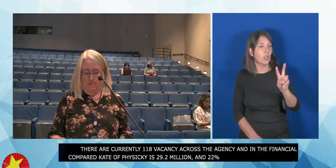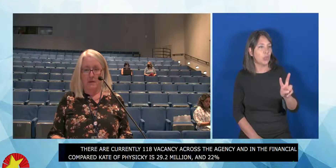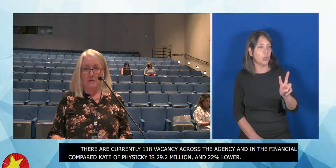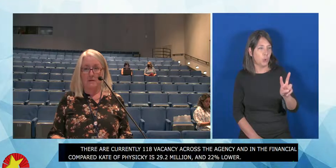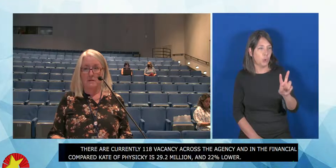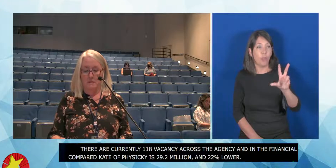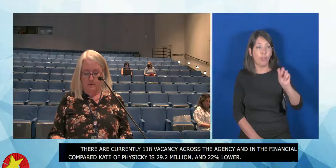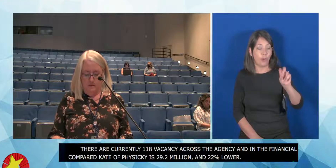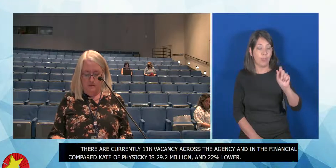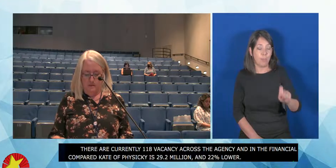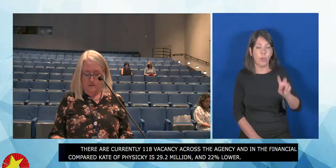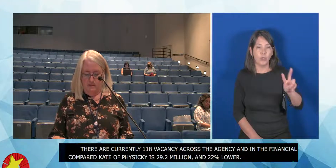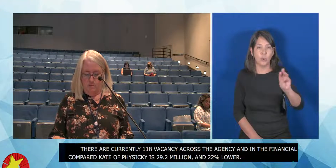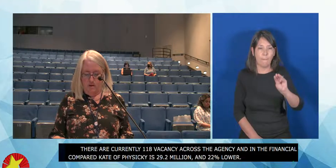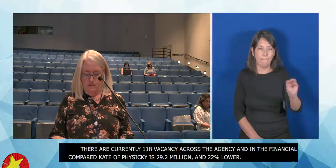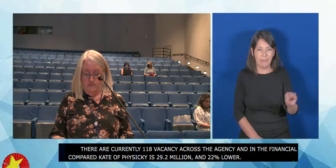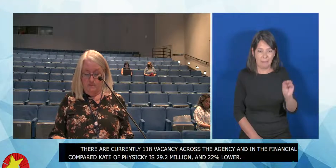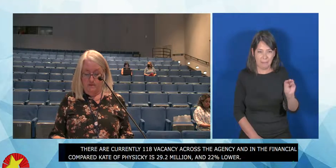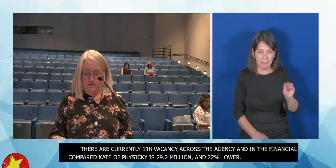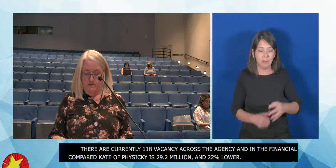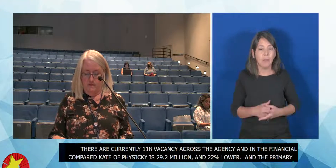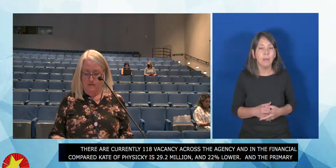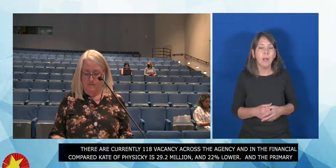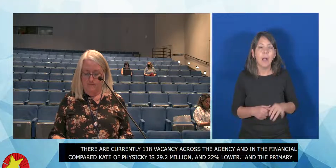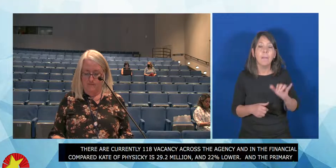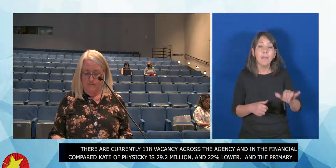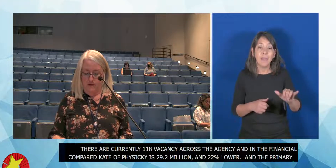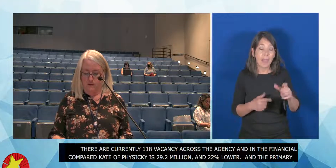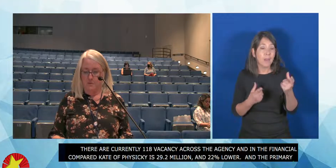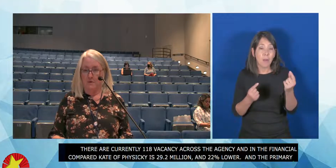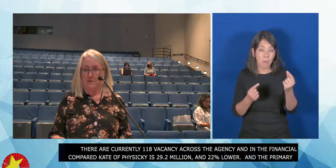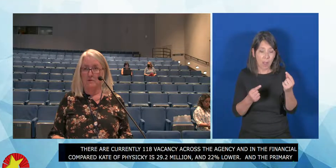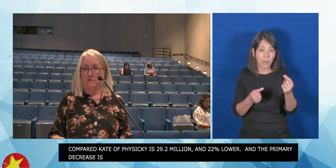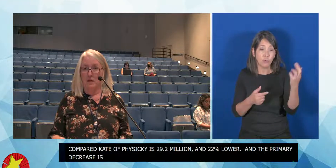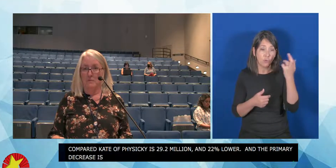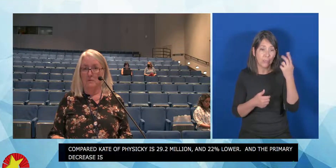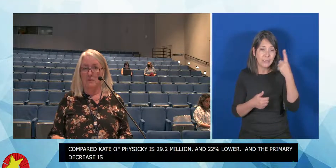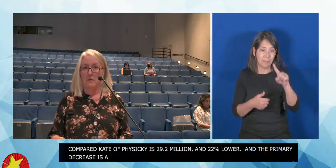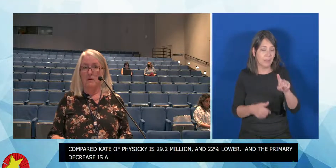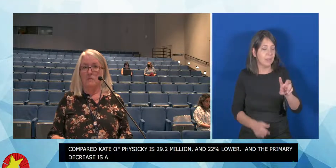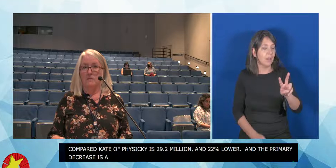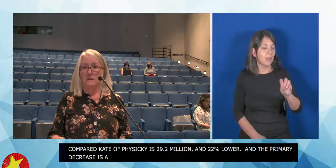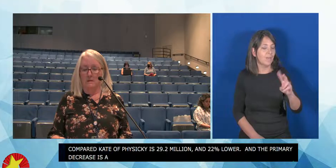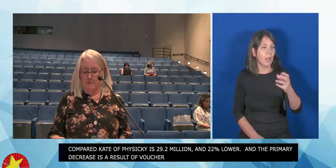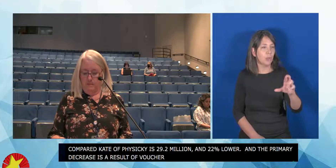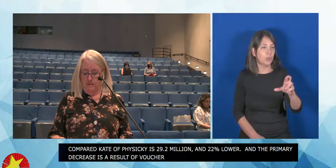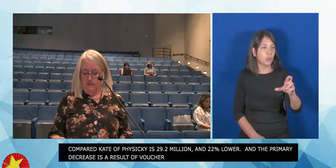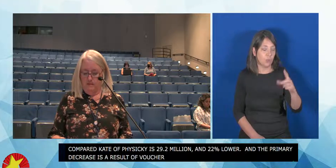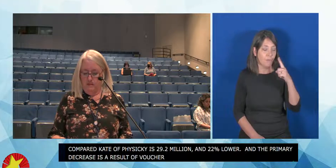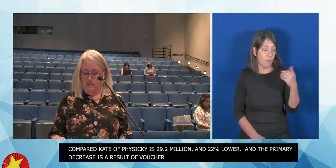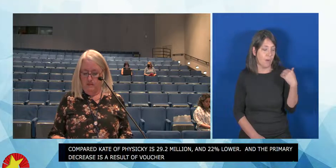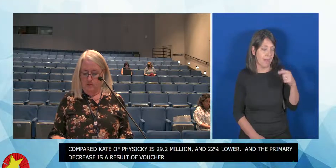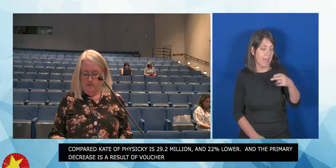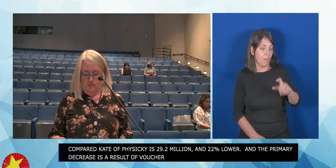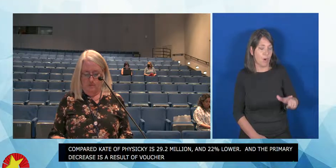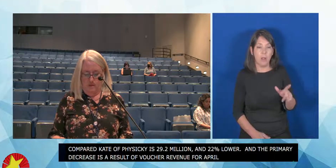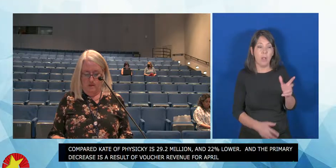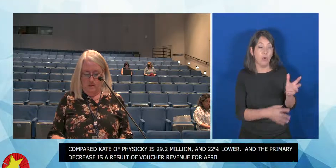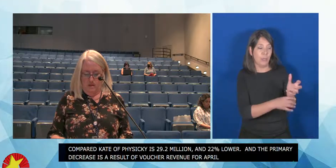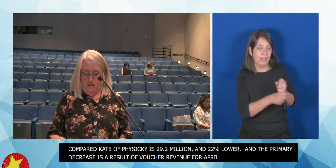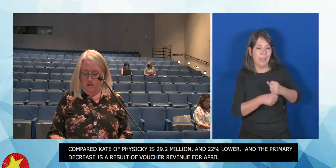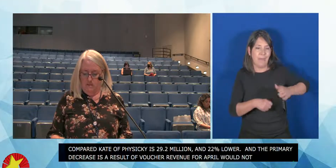The primary decrease is as a result of voucher revenue for April was not received until